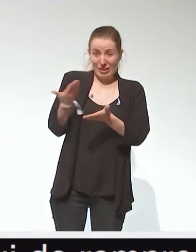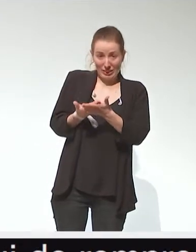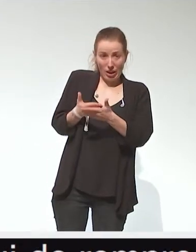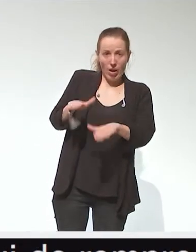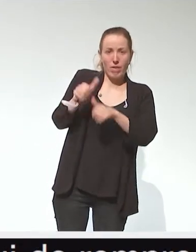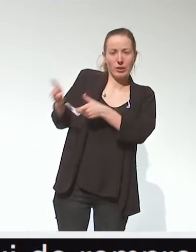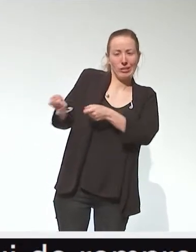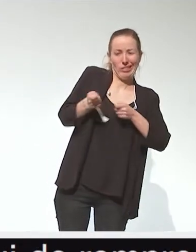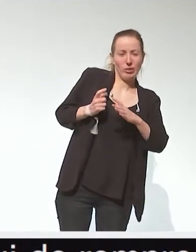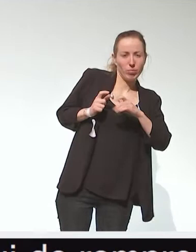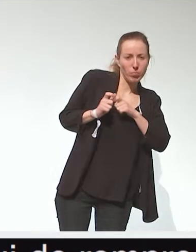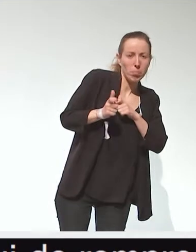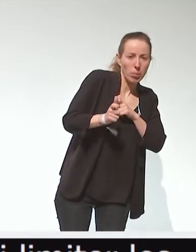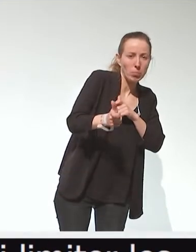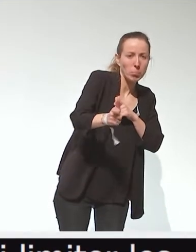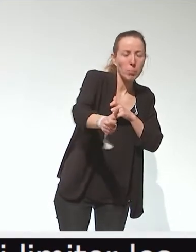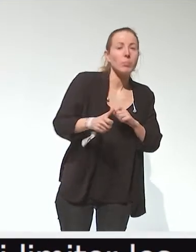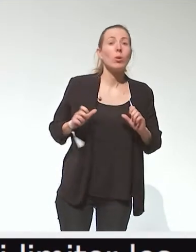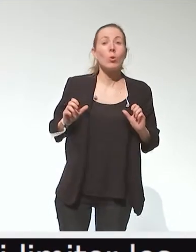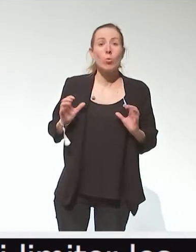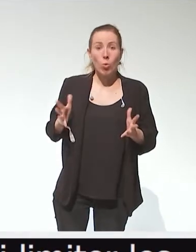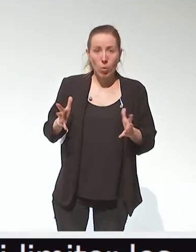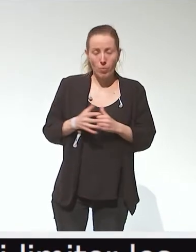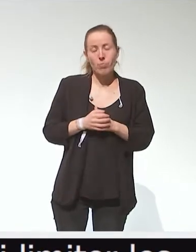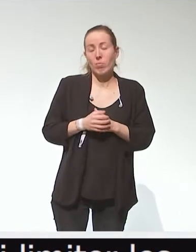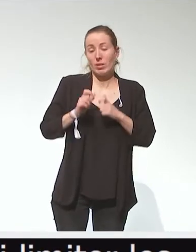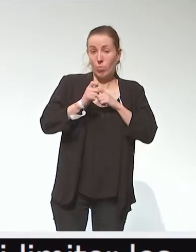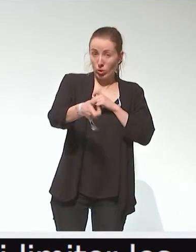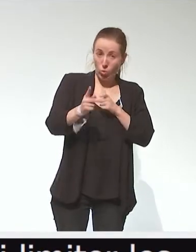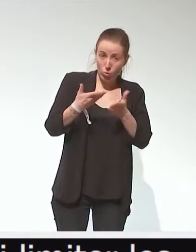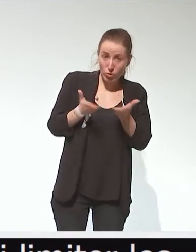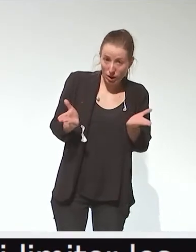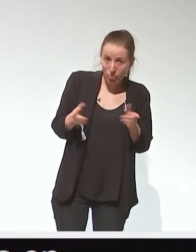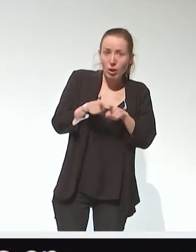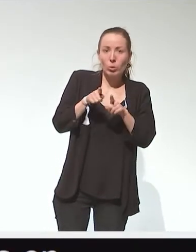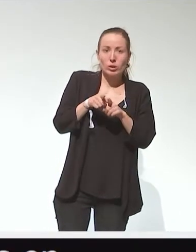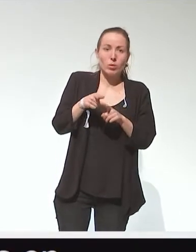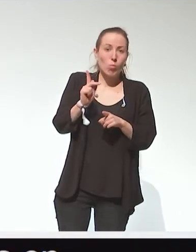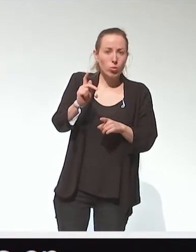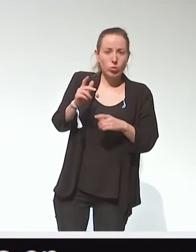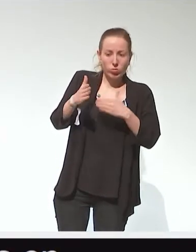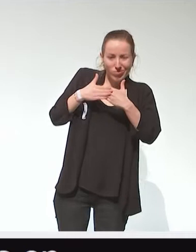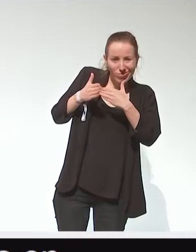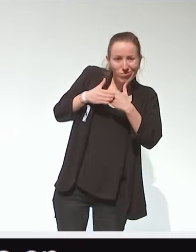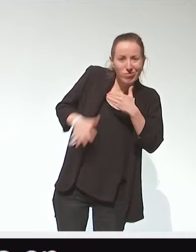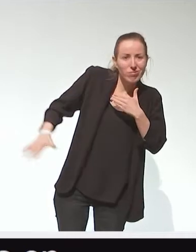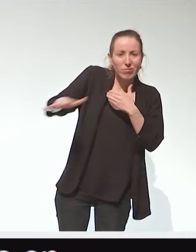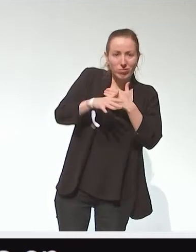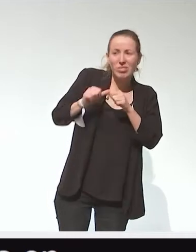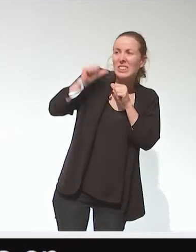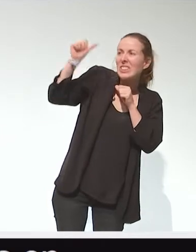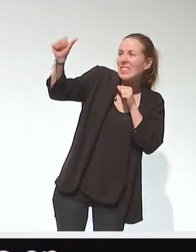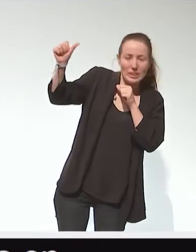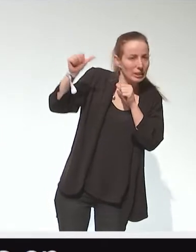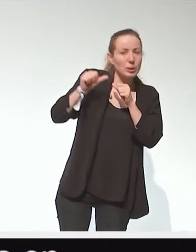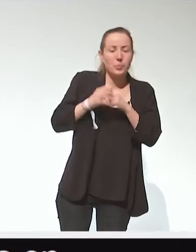therefore help these people with disabilities. What does it mean in practice? We simplified procedures and we